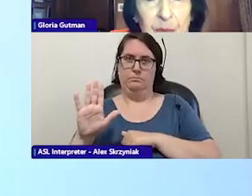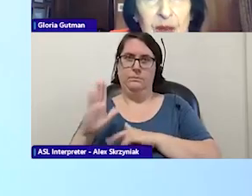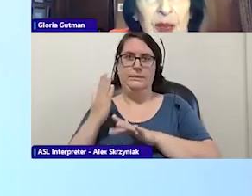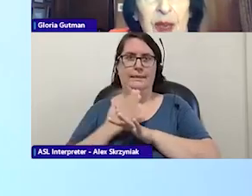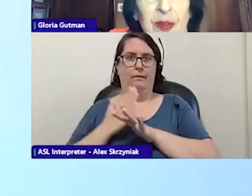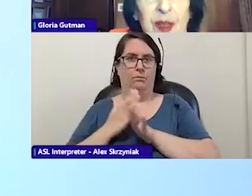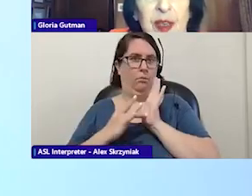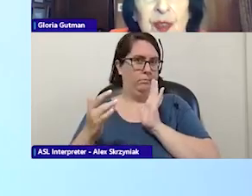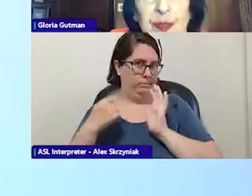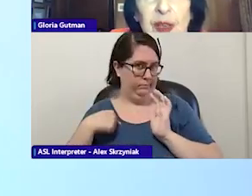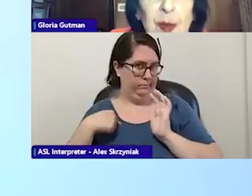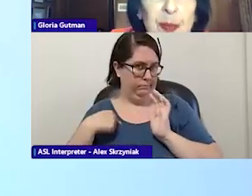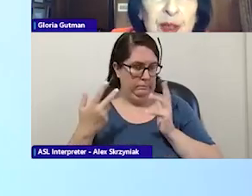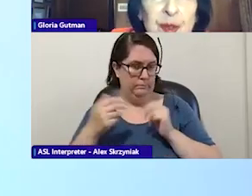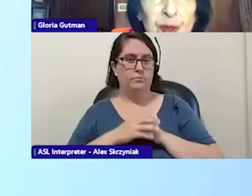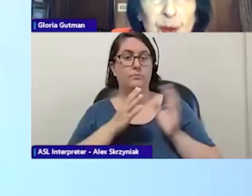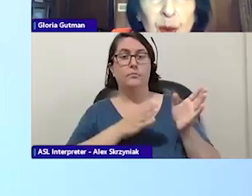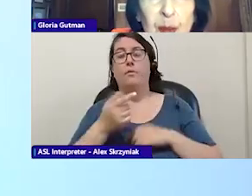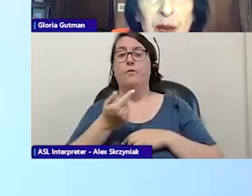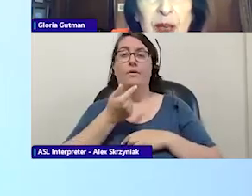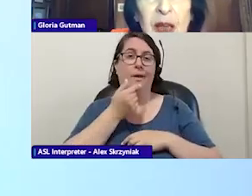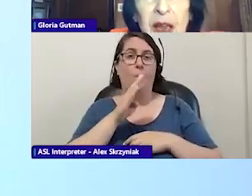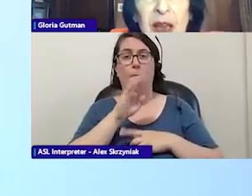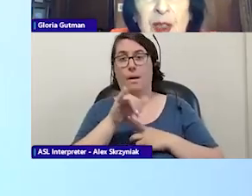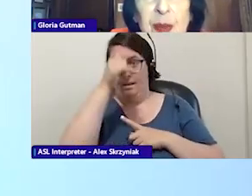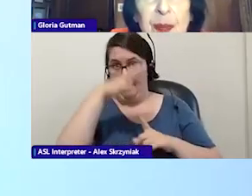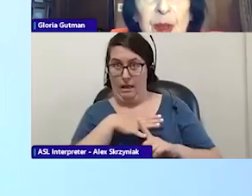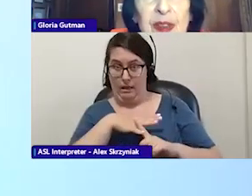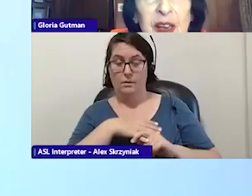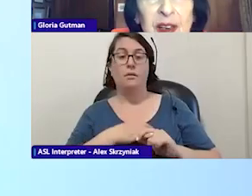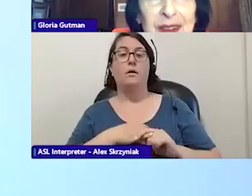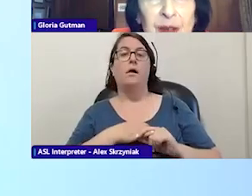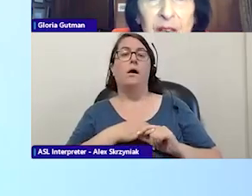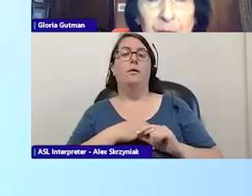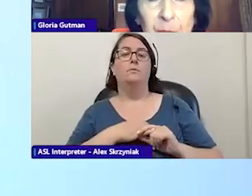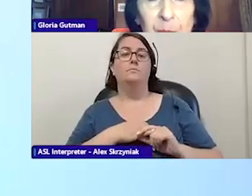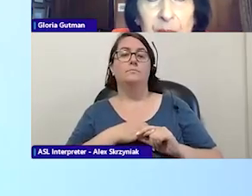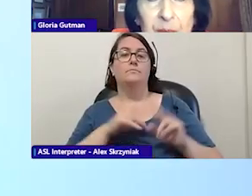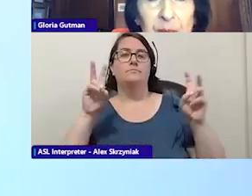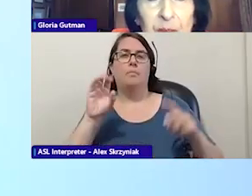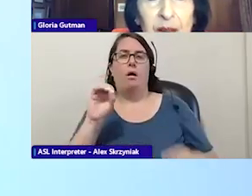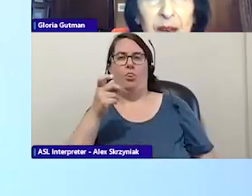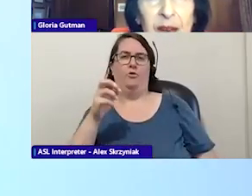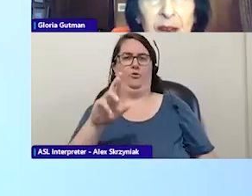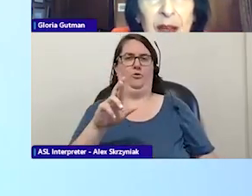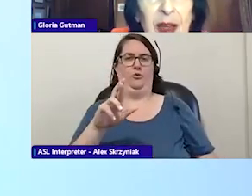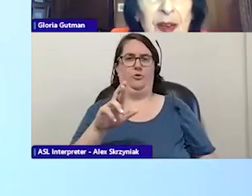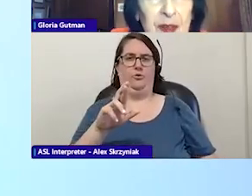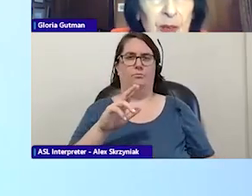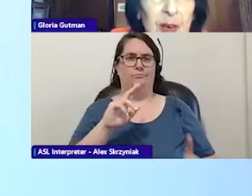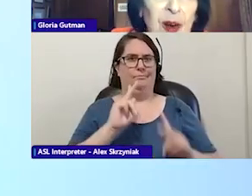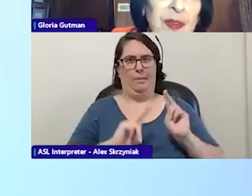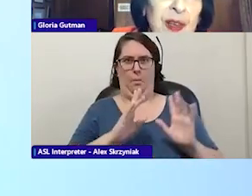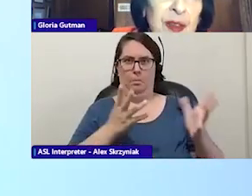them. In the case of gay or bisexual men, it's people in that other category.